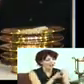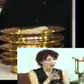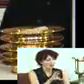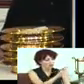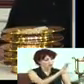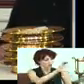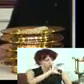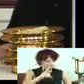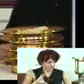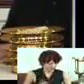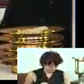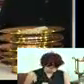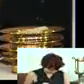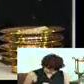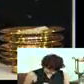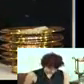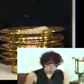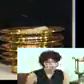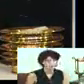Amen.